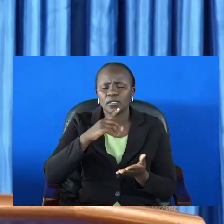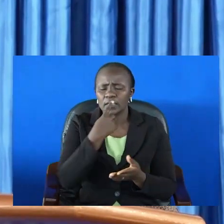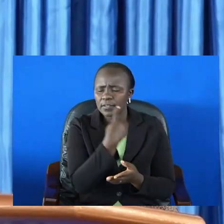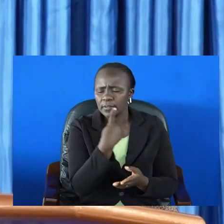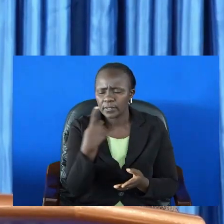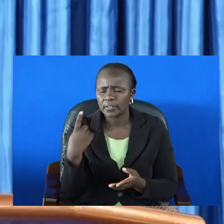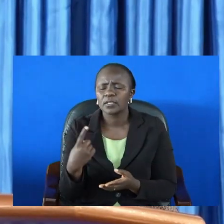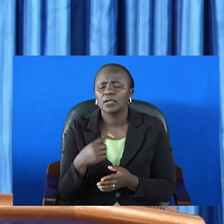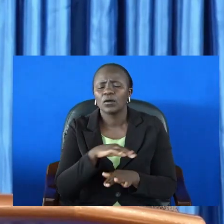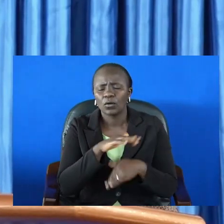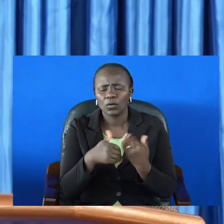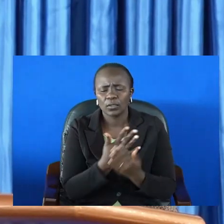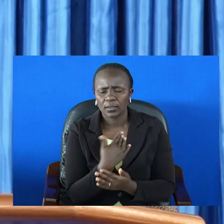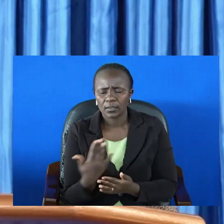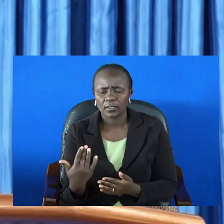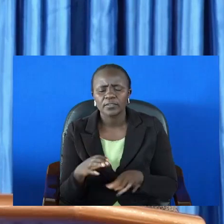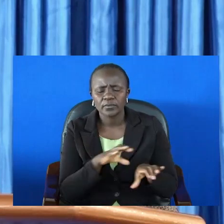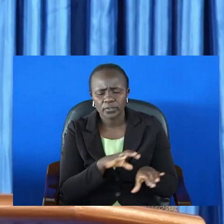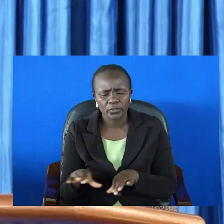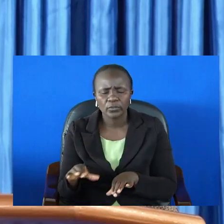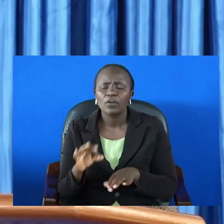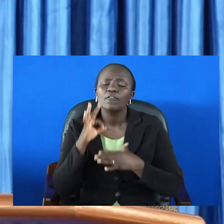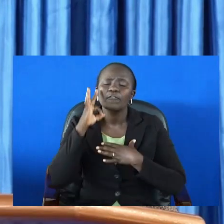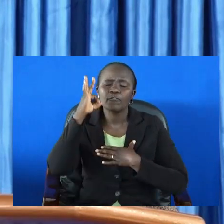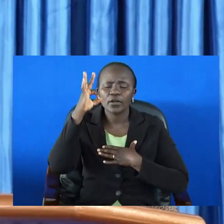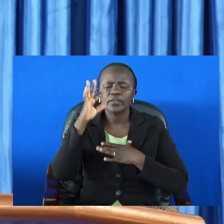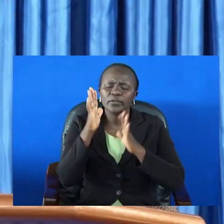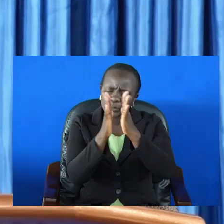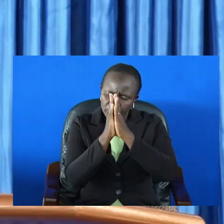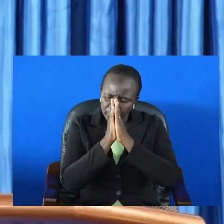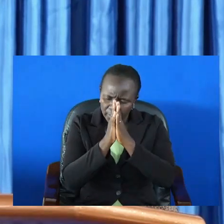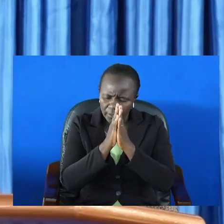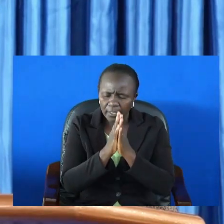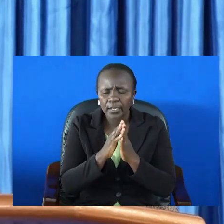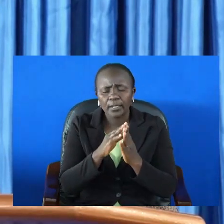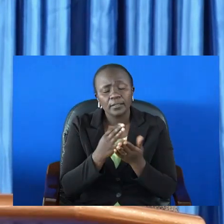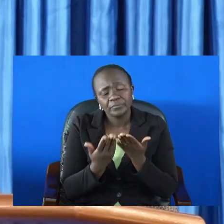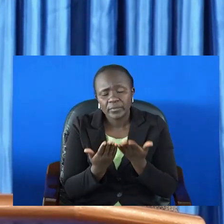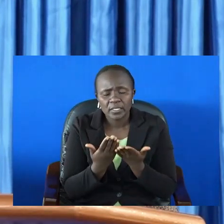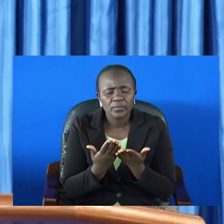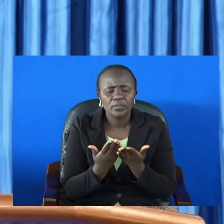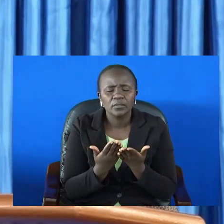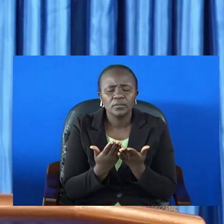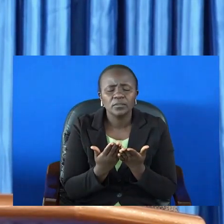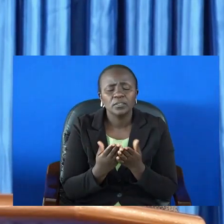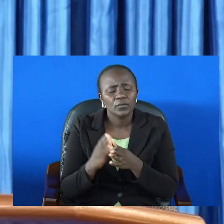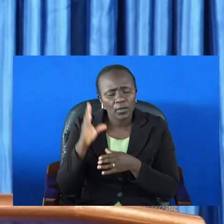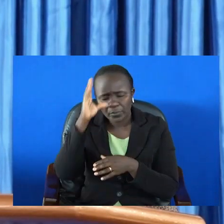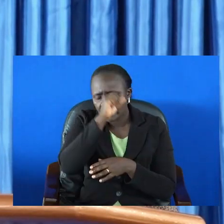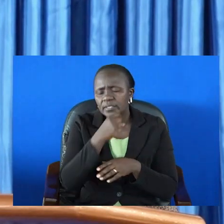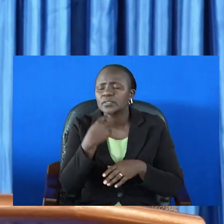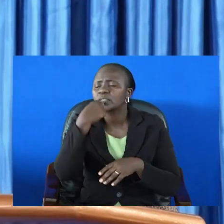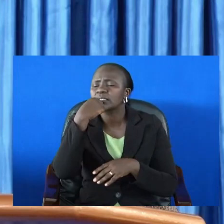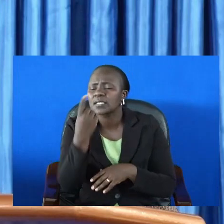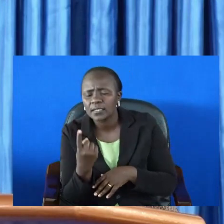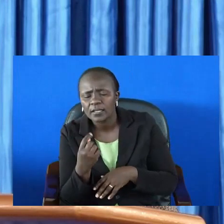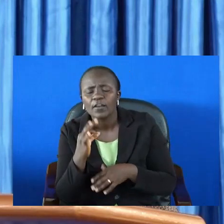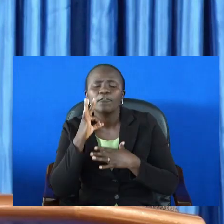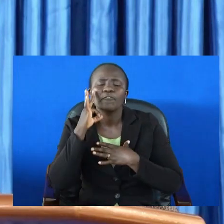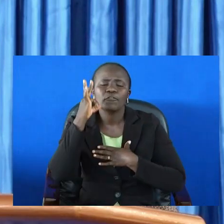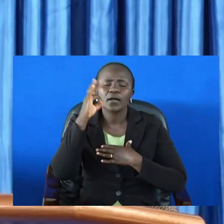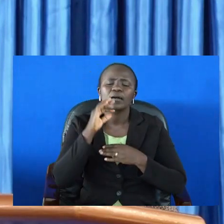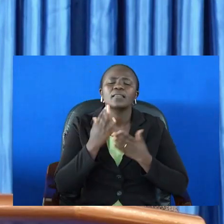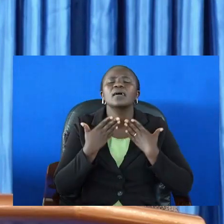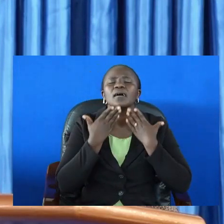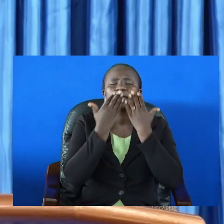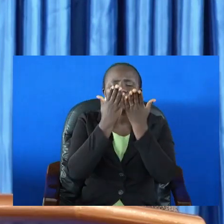each and everything we do. Father, we want to pray that in case there is any need that I have not mentioned, Father, may you answer